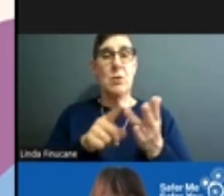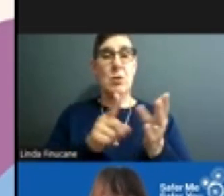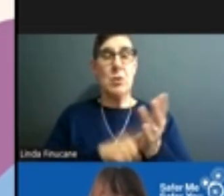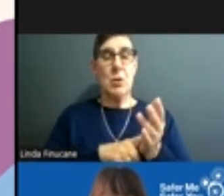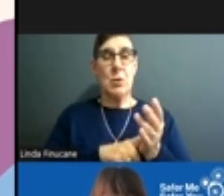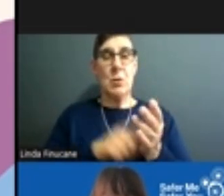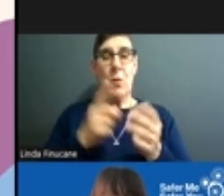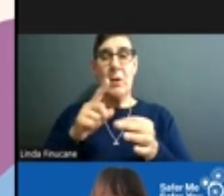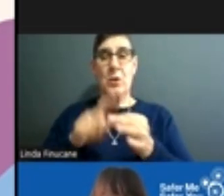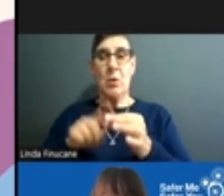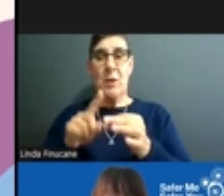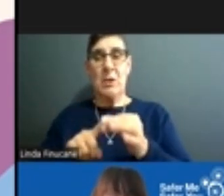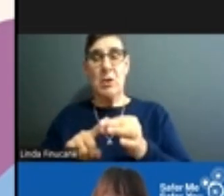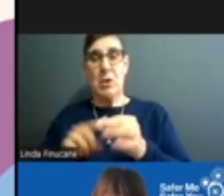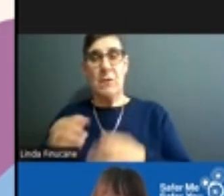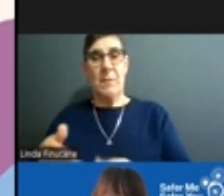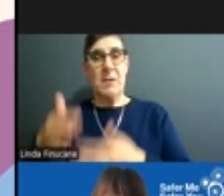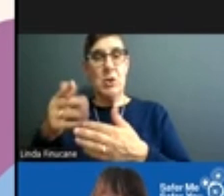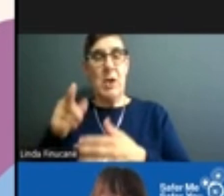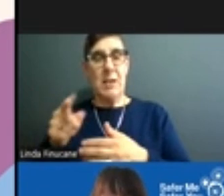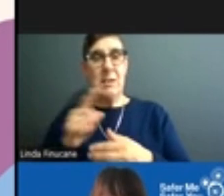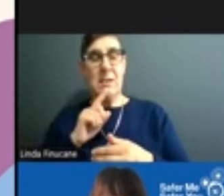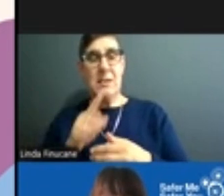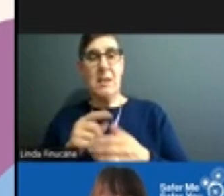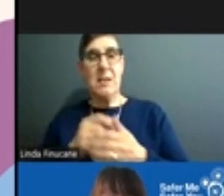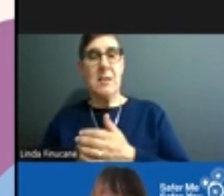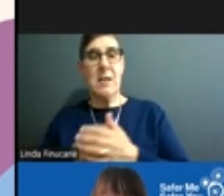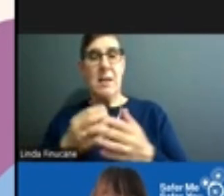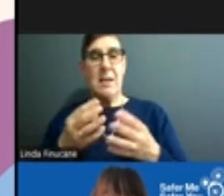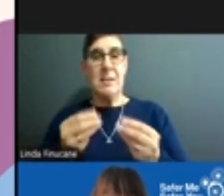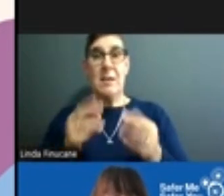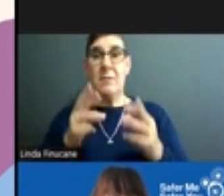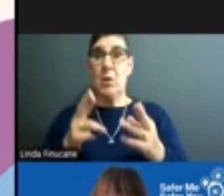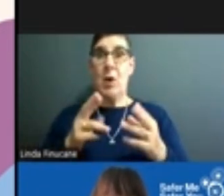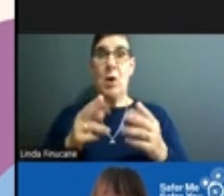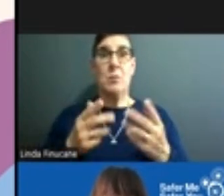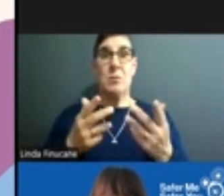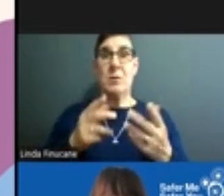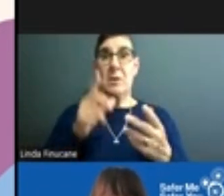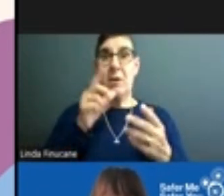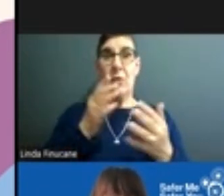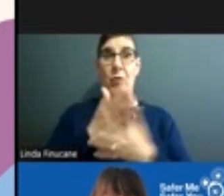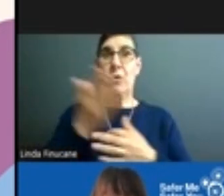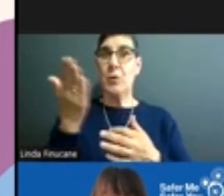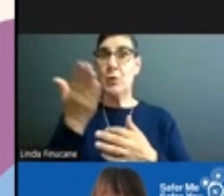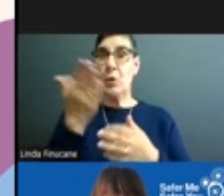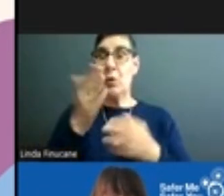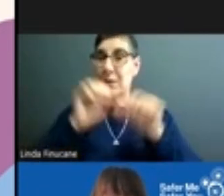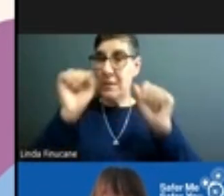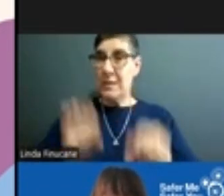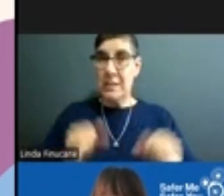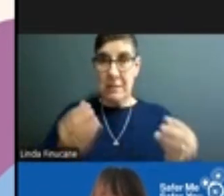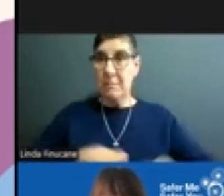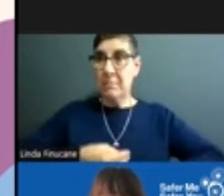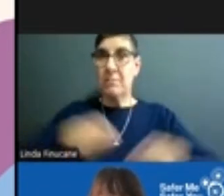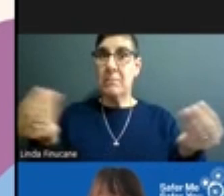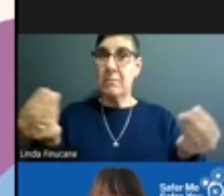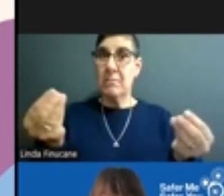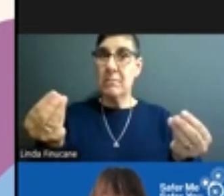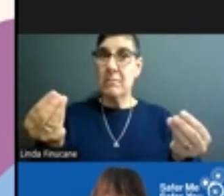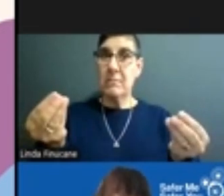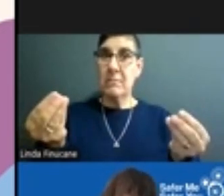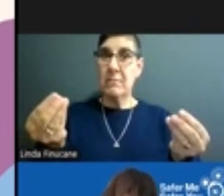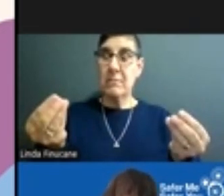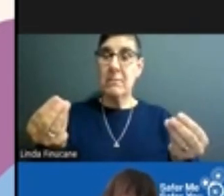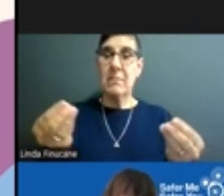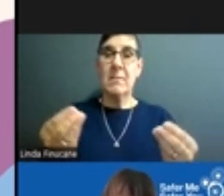being, is this something that you would hope to be available in schools? I think it would be a great tool